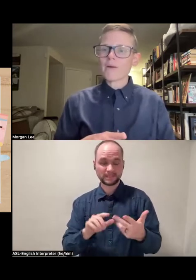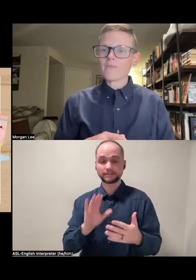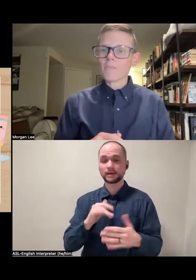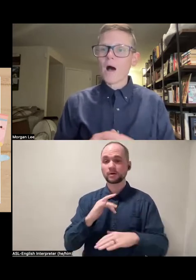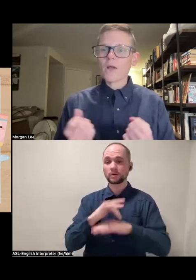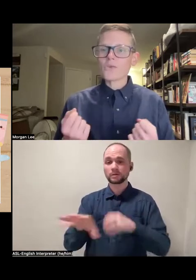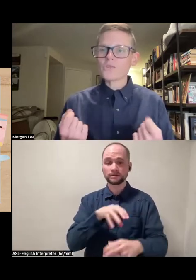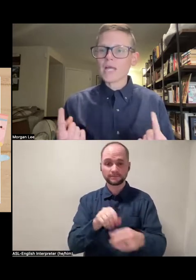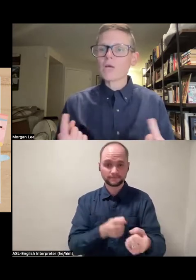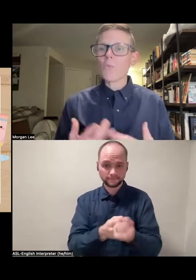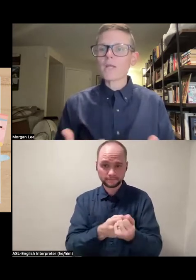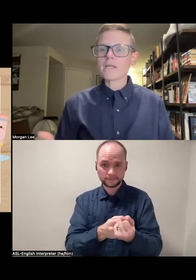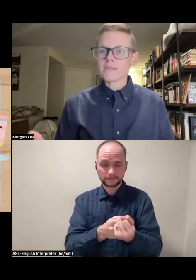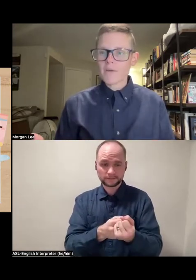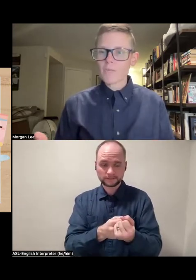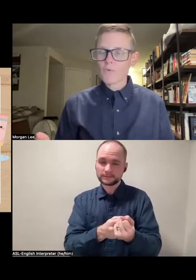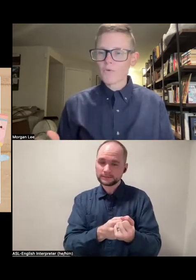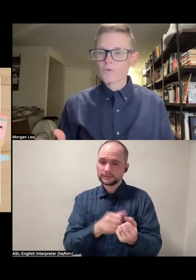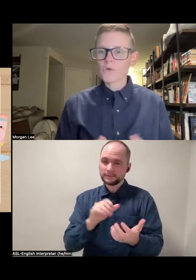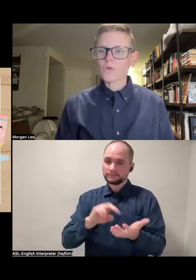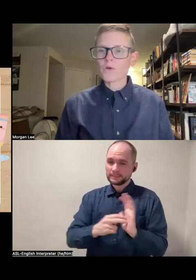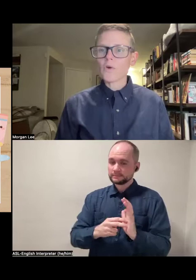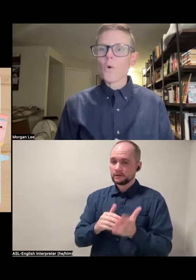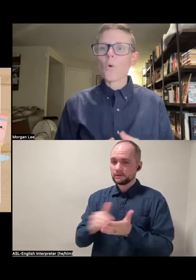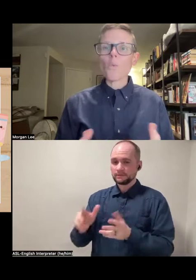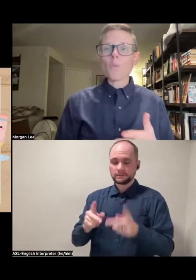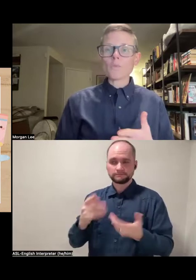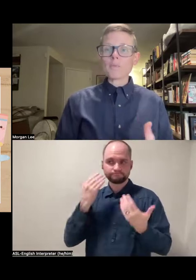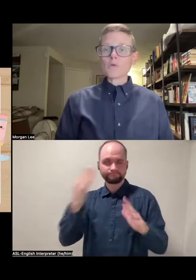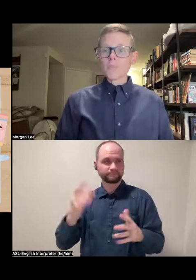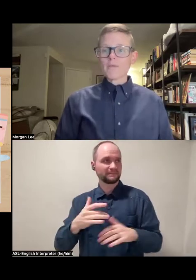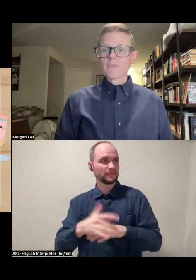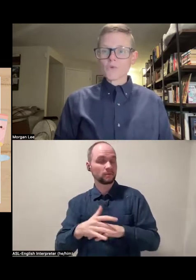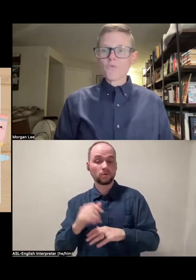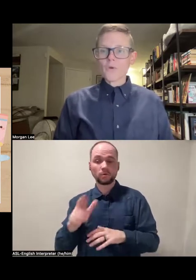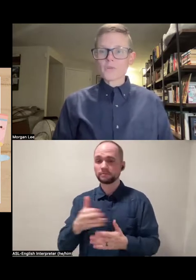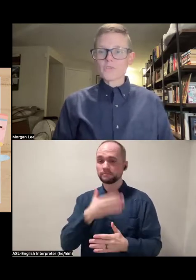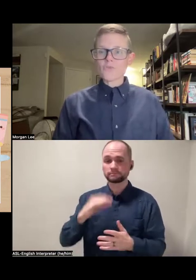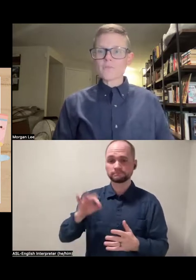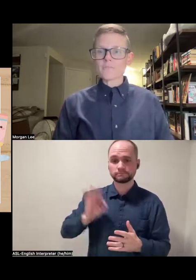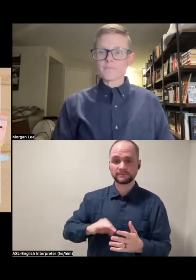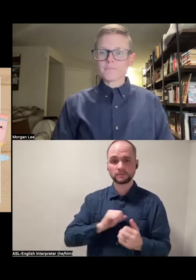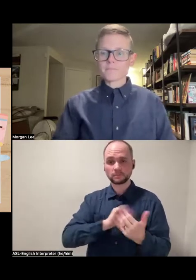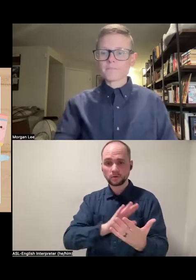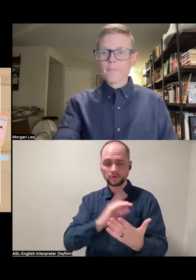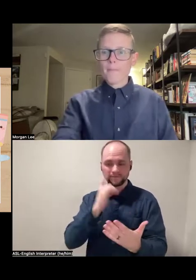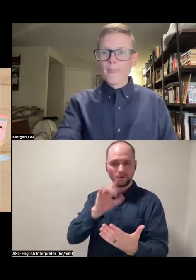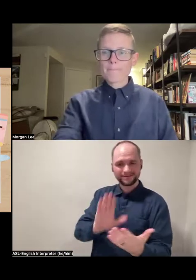a parent from understanding what is available for their children or what would be most beneficial for their children.